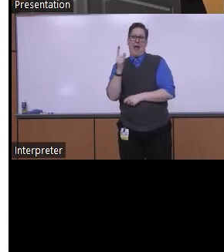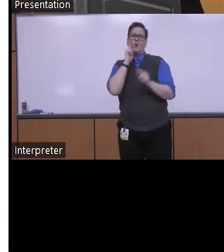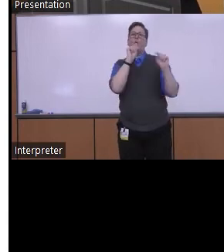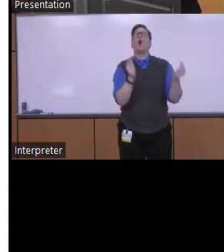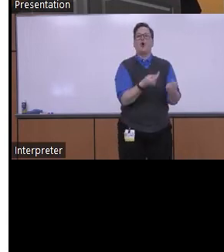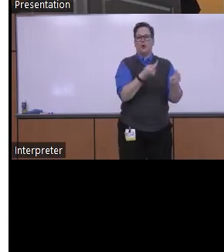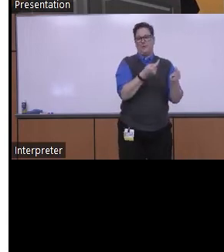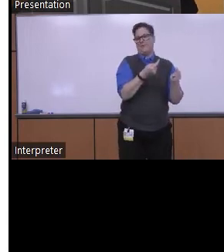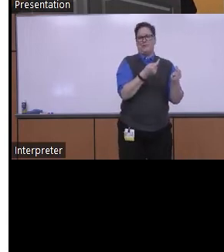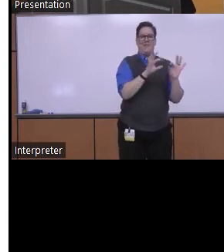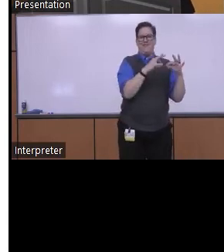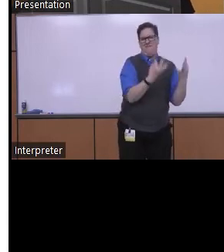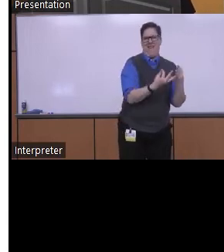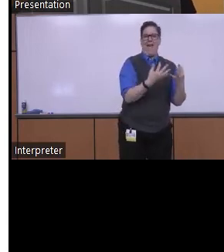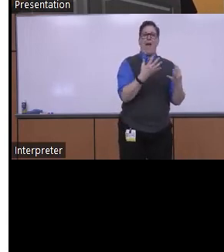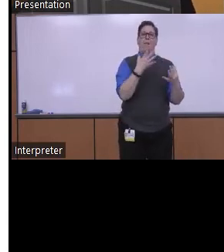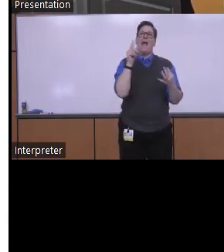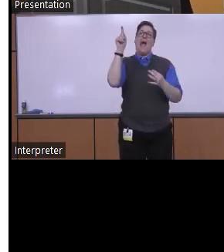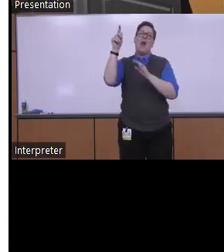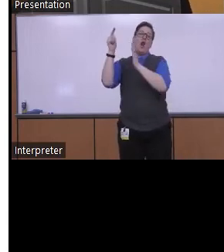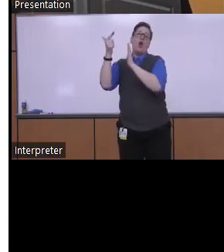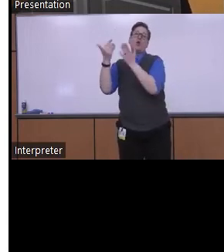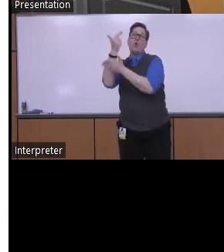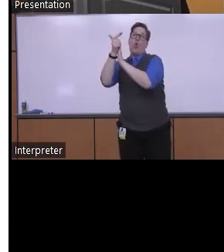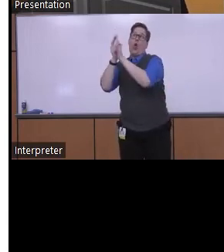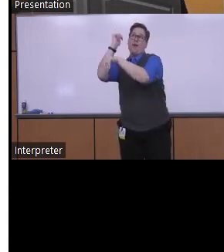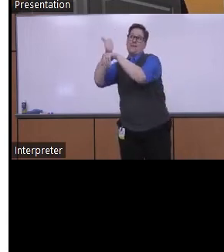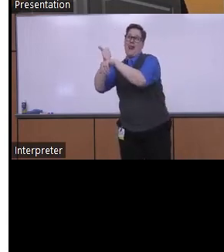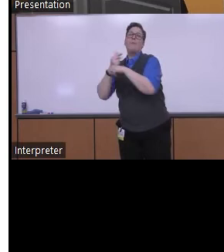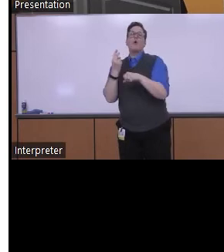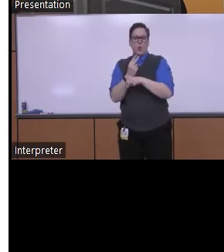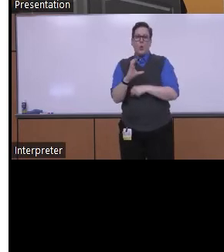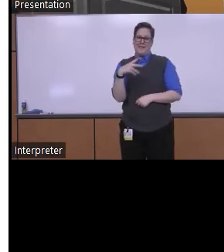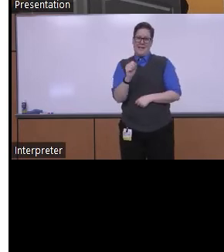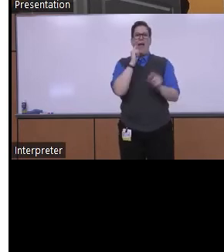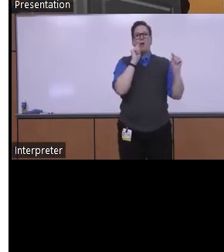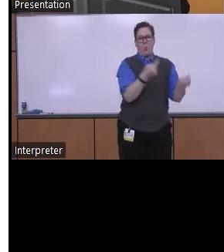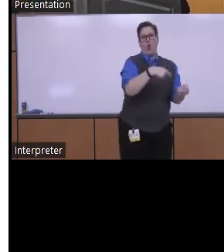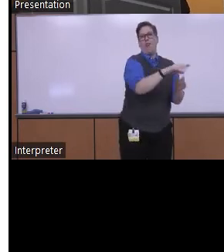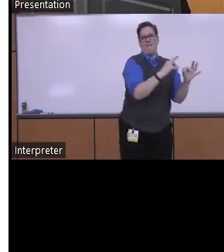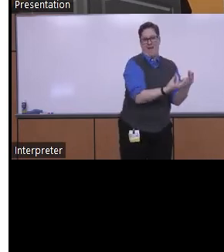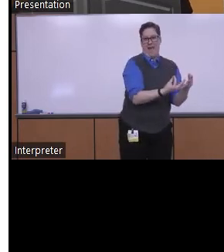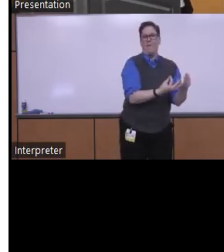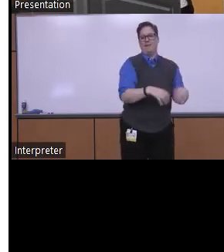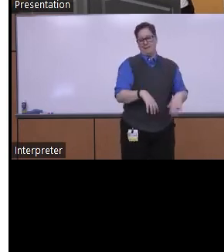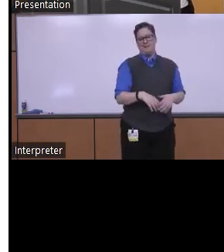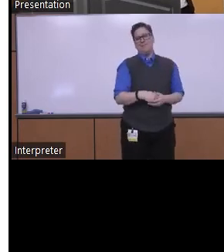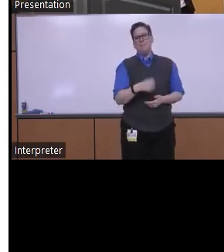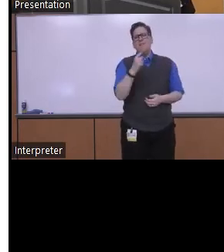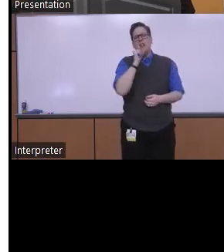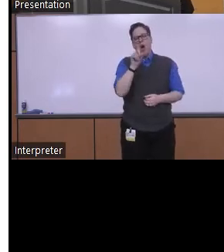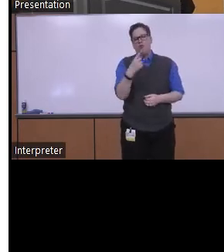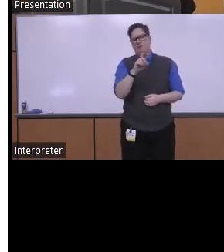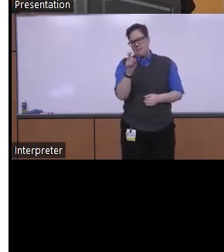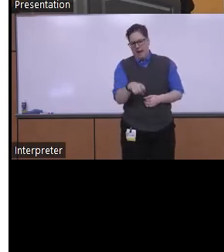harmful policies that not only don't protect children, but actually hurt children and their families. And this, of course, is not just